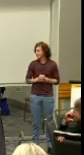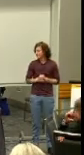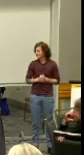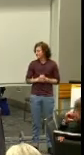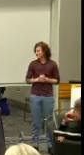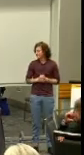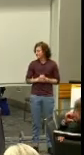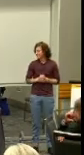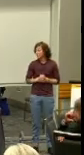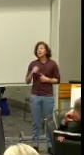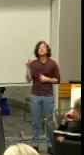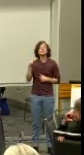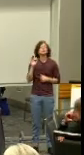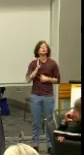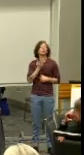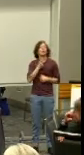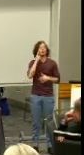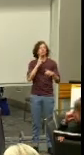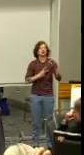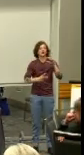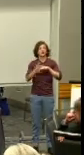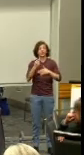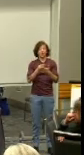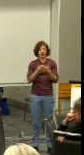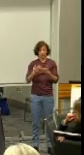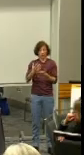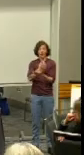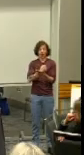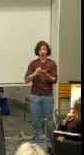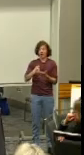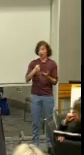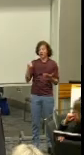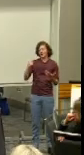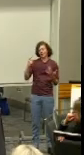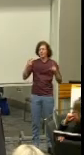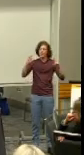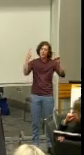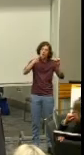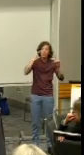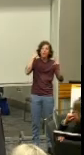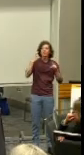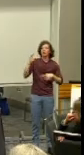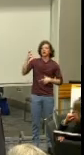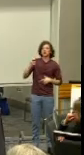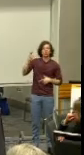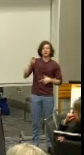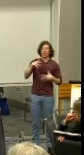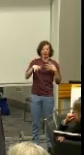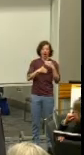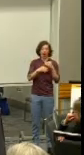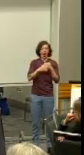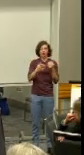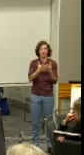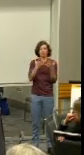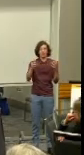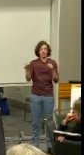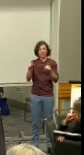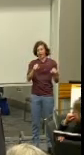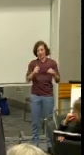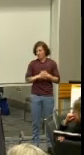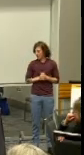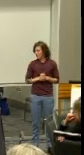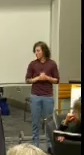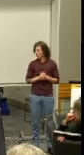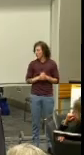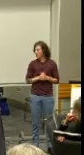And so our projected income. So the goal is to subsidise as much as we can. We have applied Section 8 housing